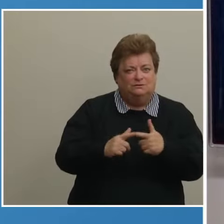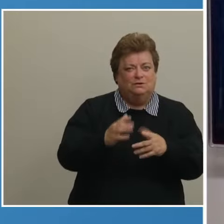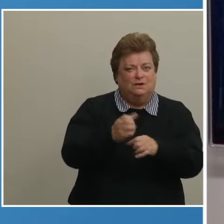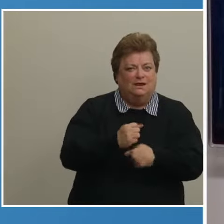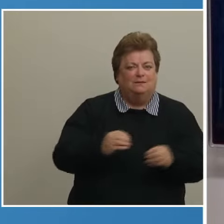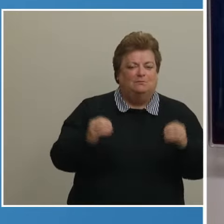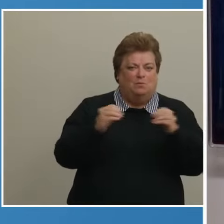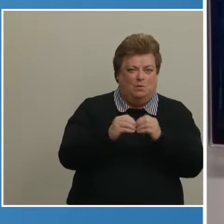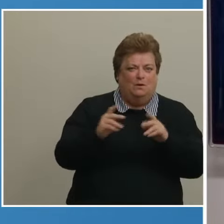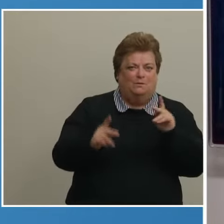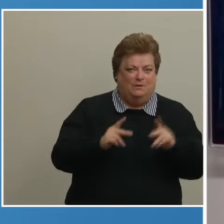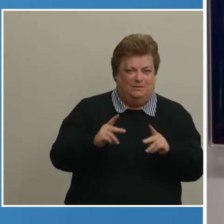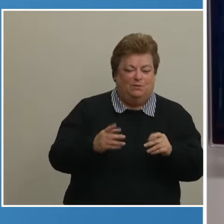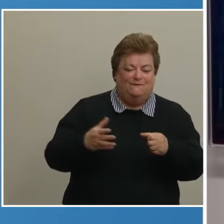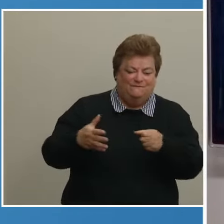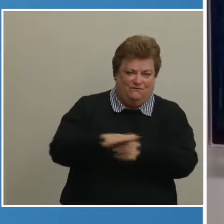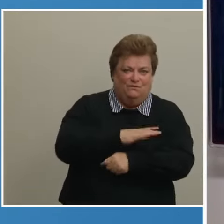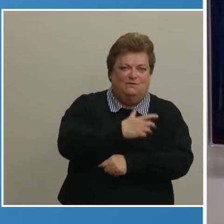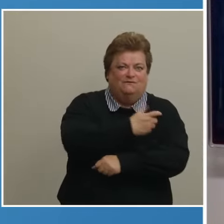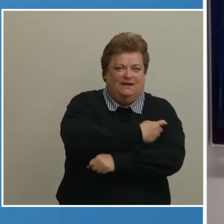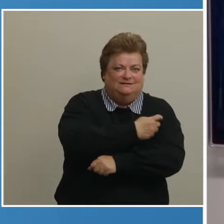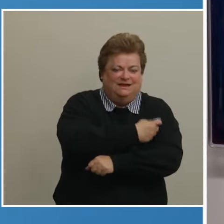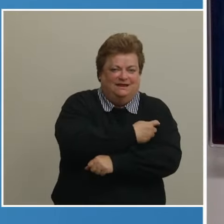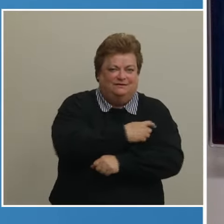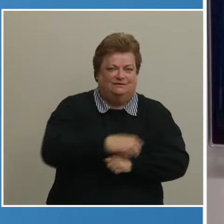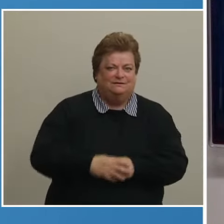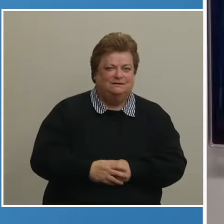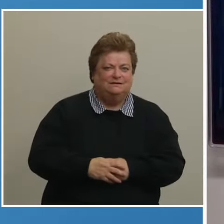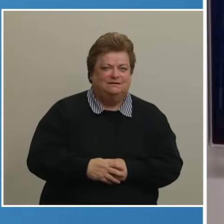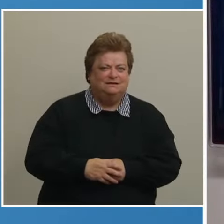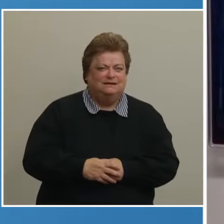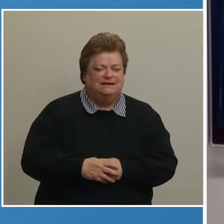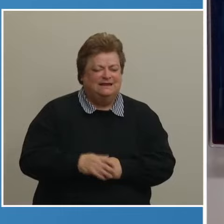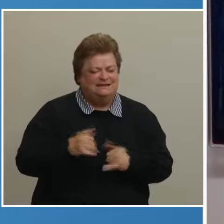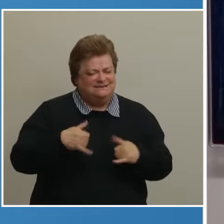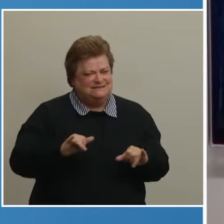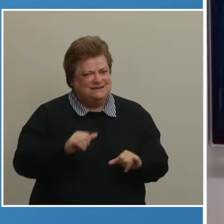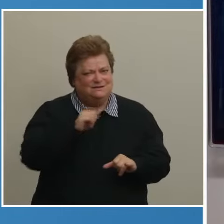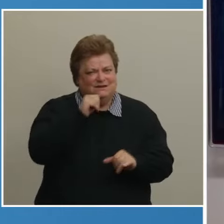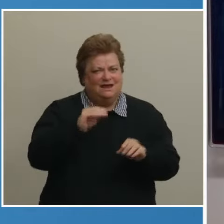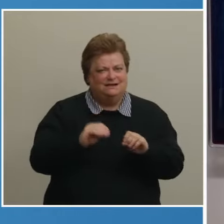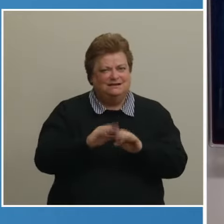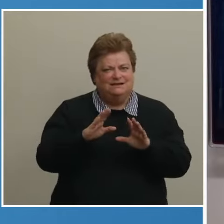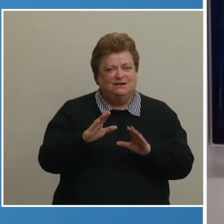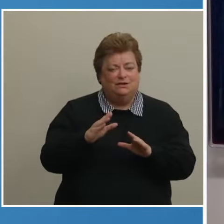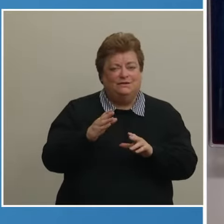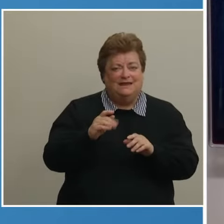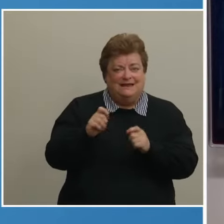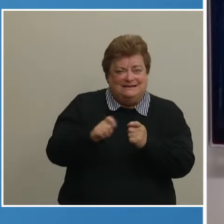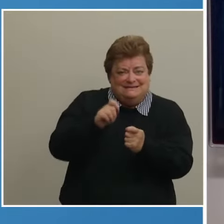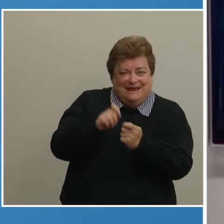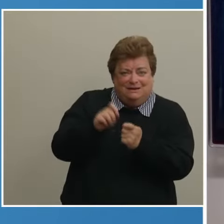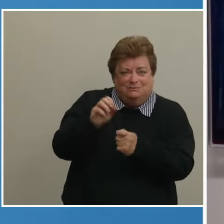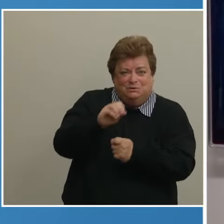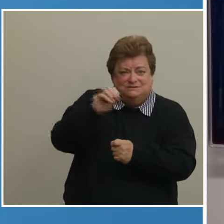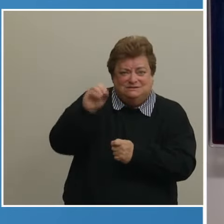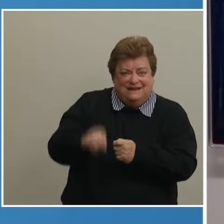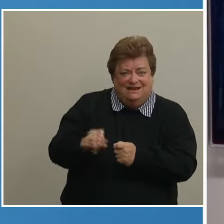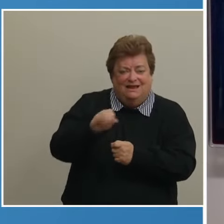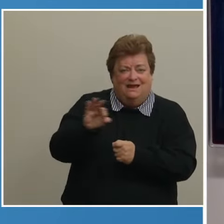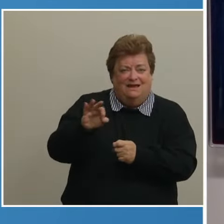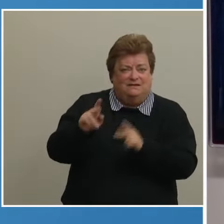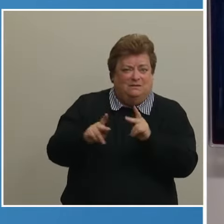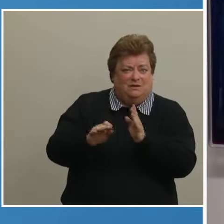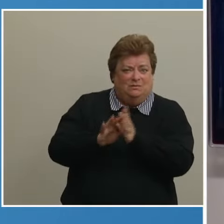get more individuals fully vaccinated. It remains unclear the exact percentage of population that needs